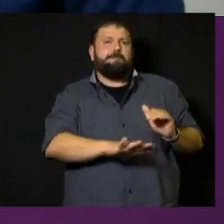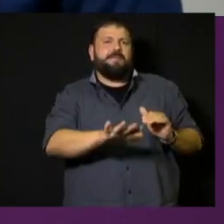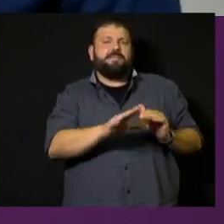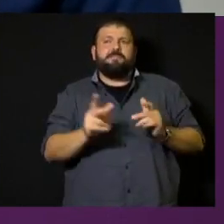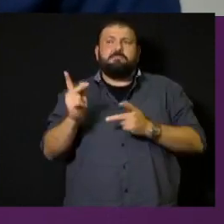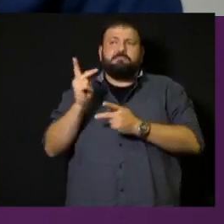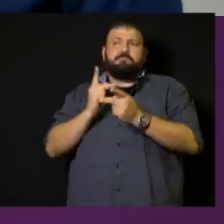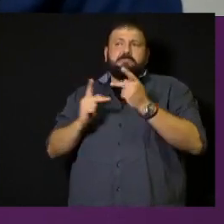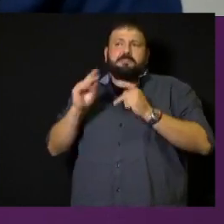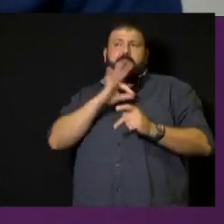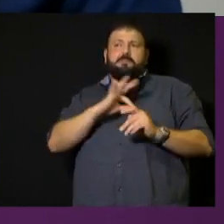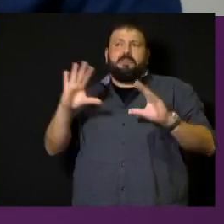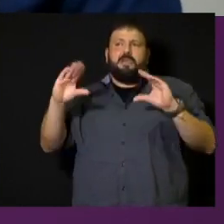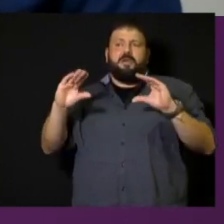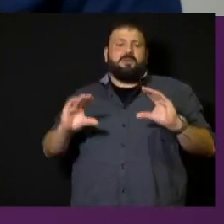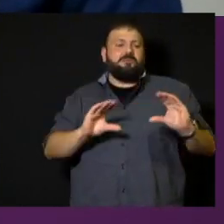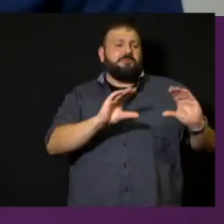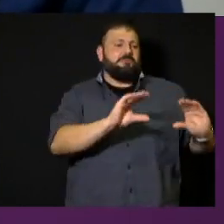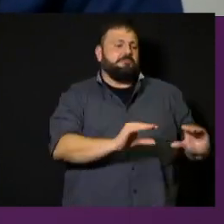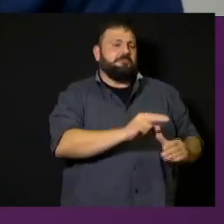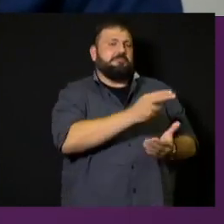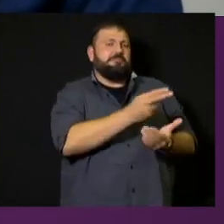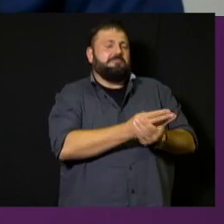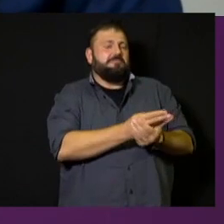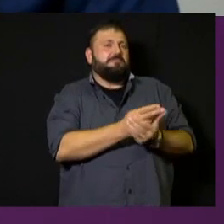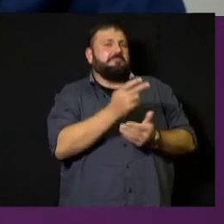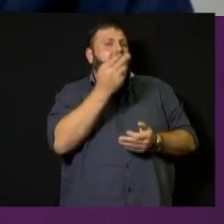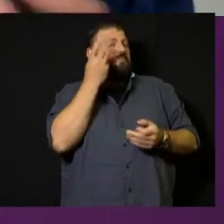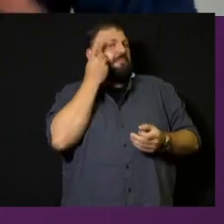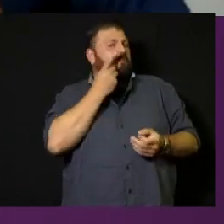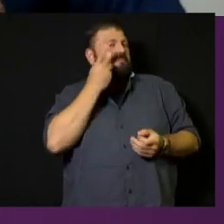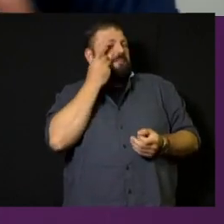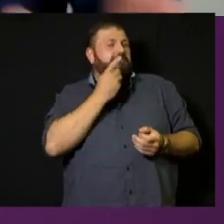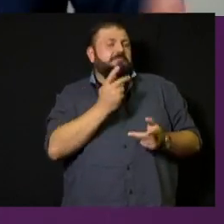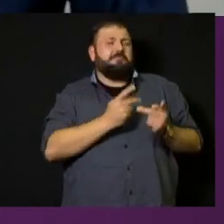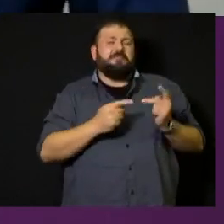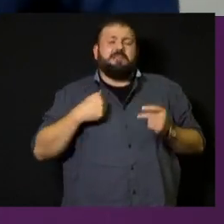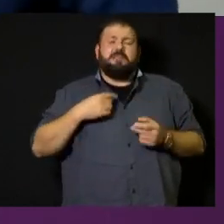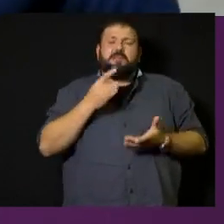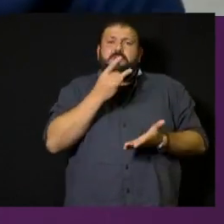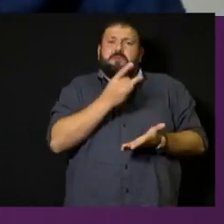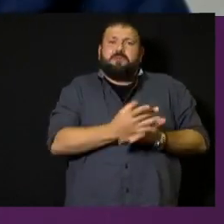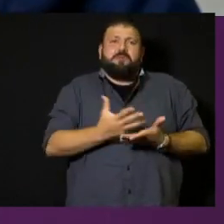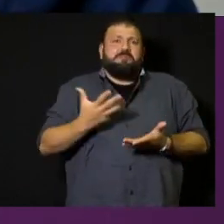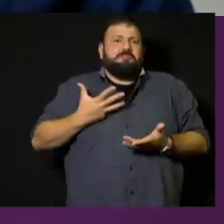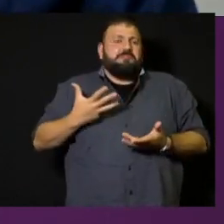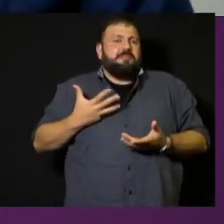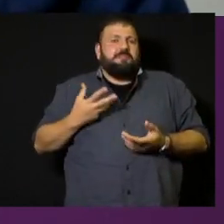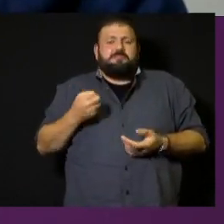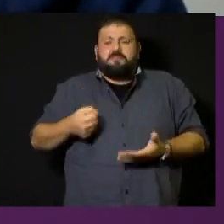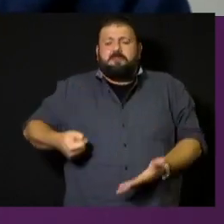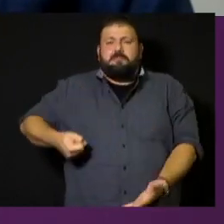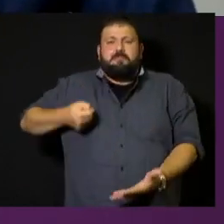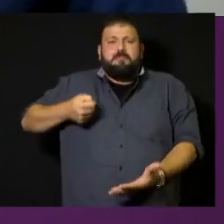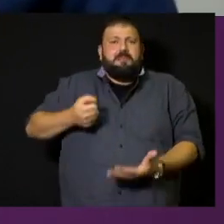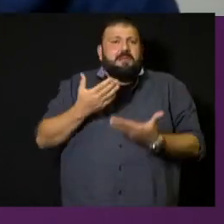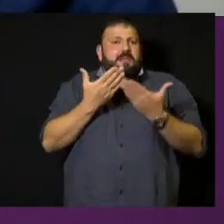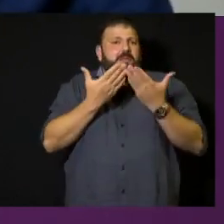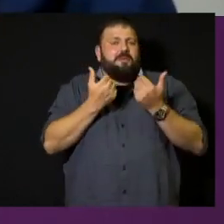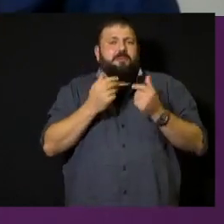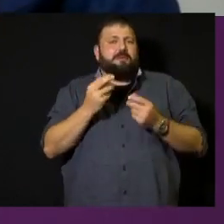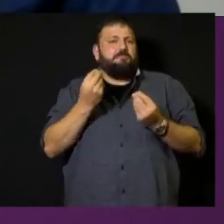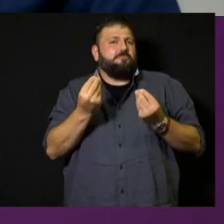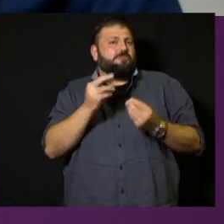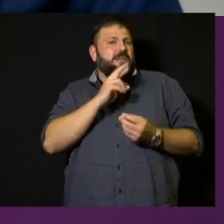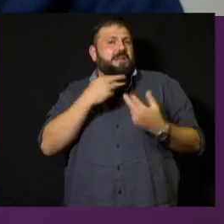on a borrowed mattress, looking for an opportunity to change the only thing we had in